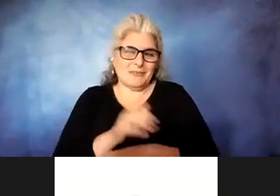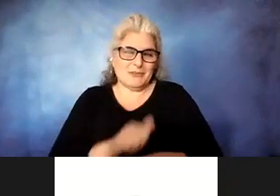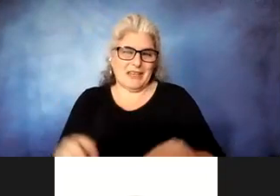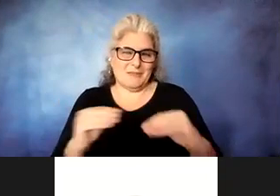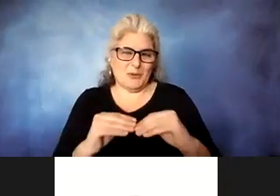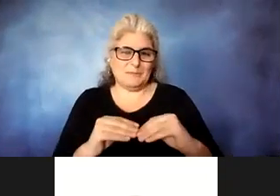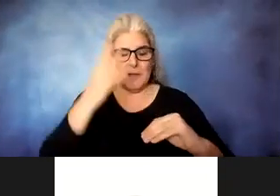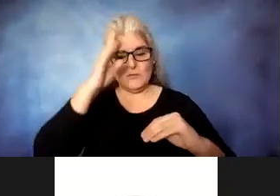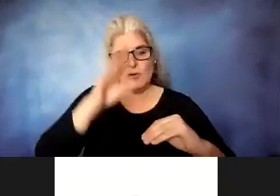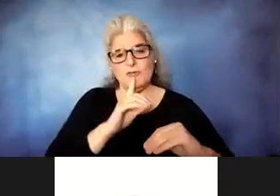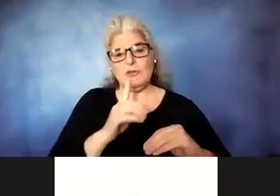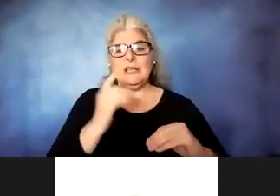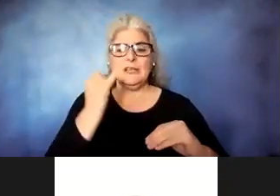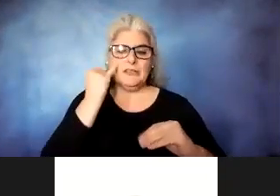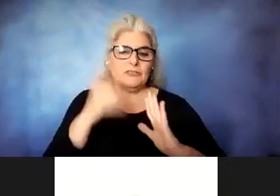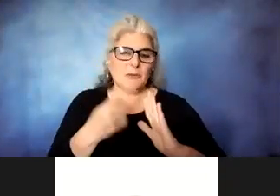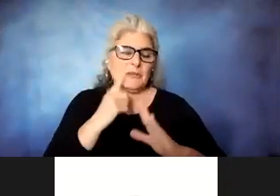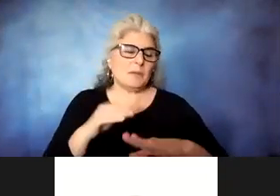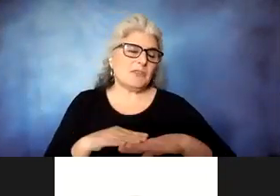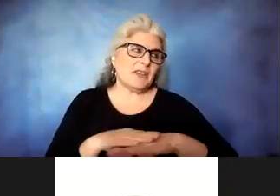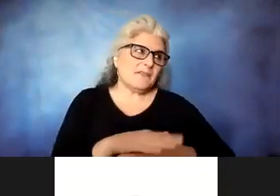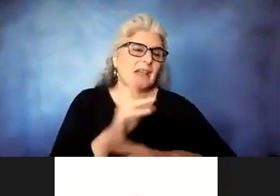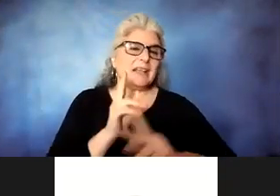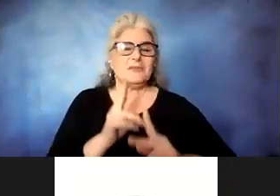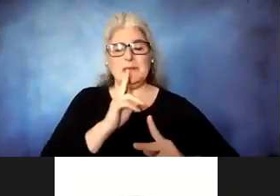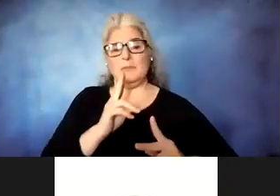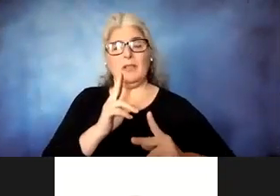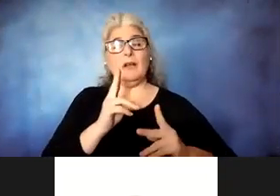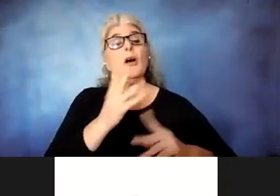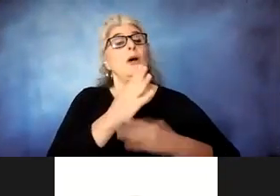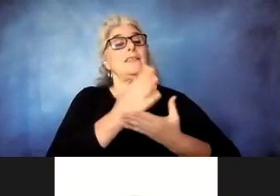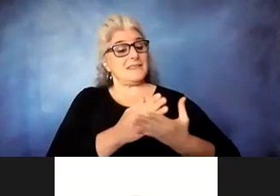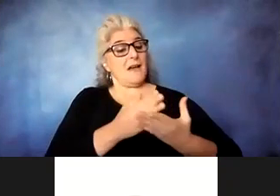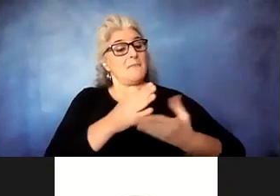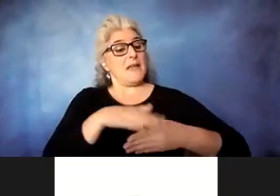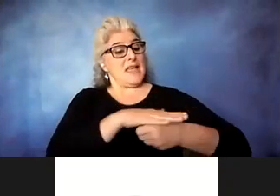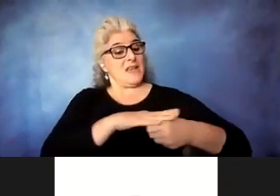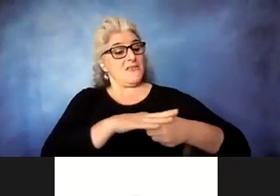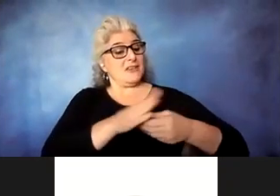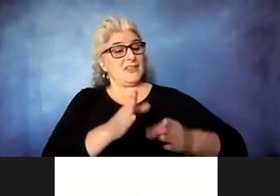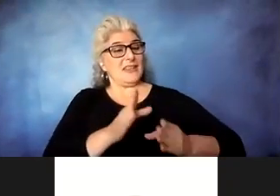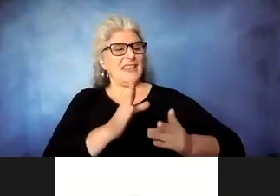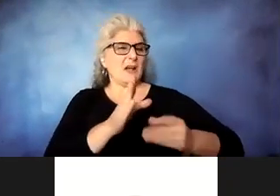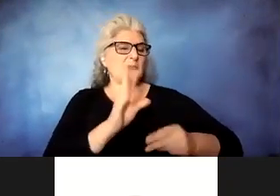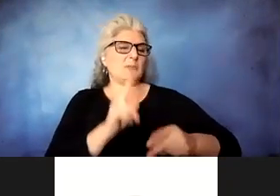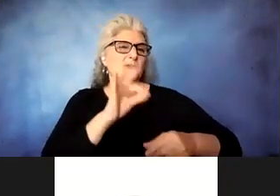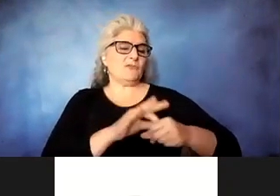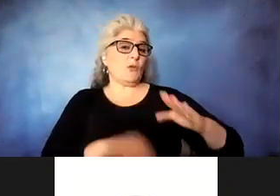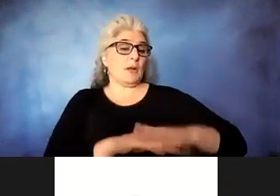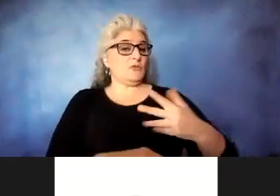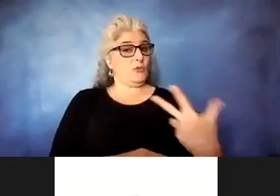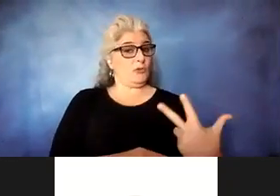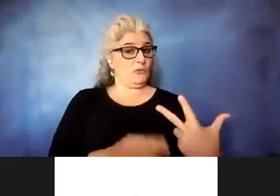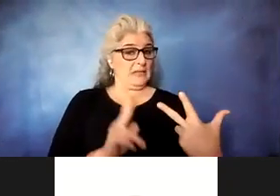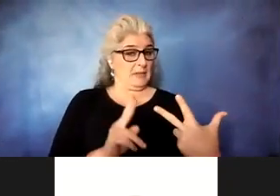allow voters to rank 3 candidates. In New York City, we rank 5. And voters who want to reduce the likelihood of their ballot being exhausted should